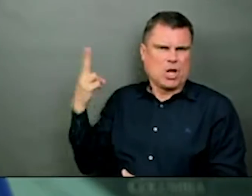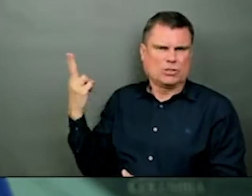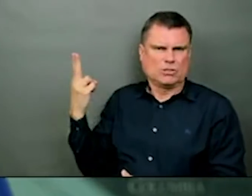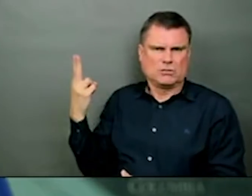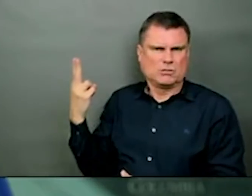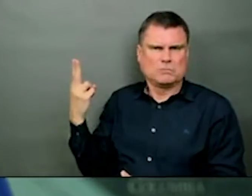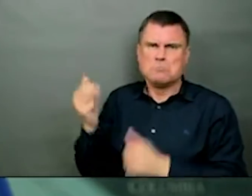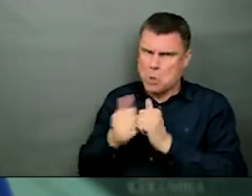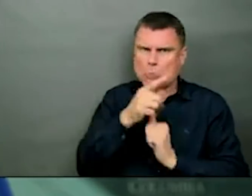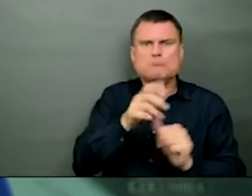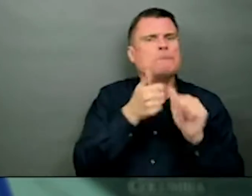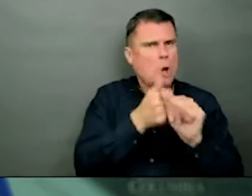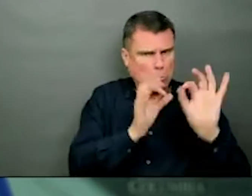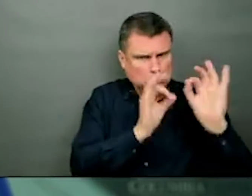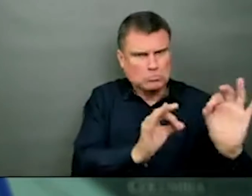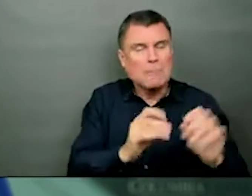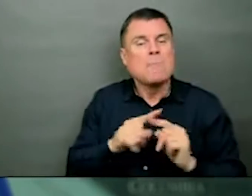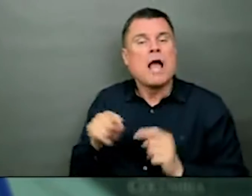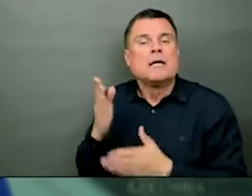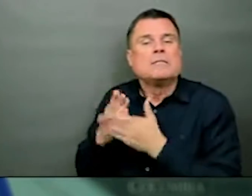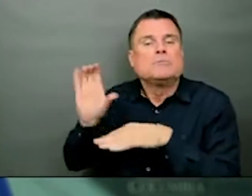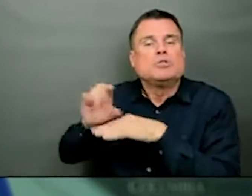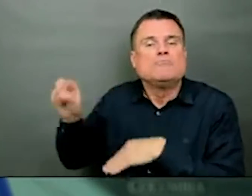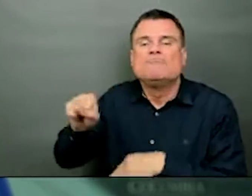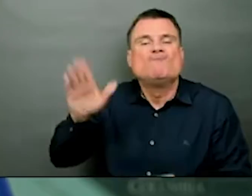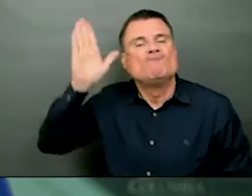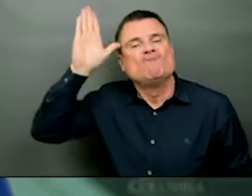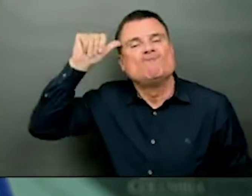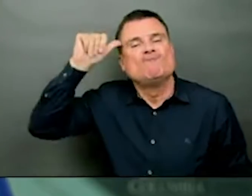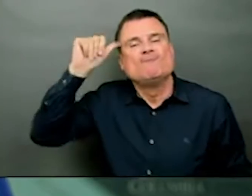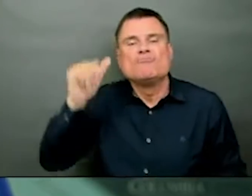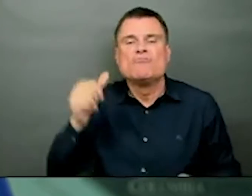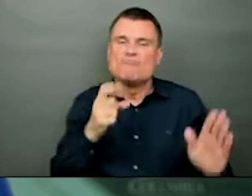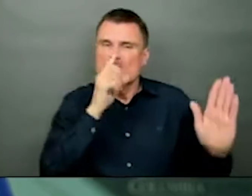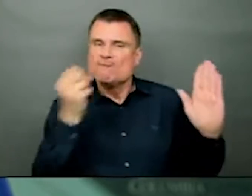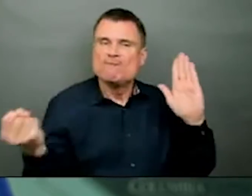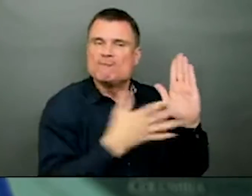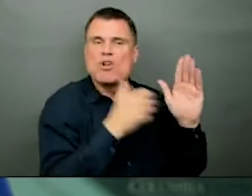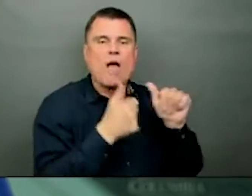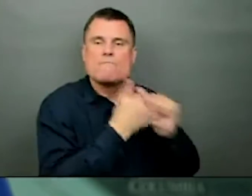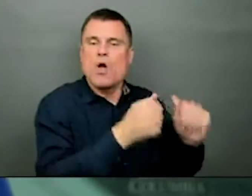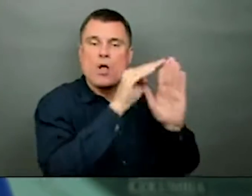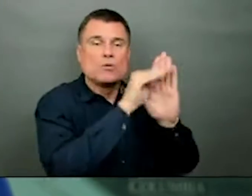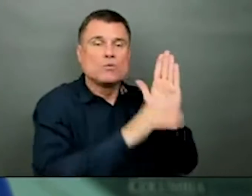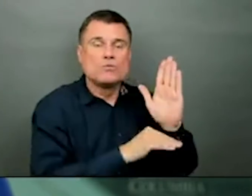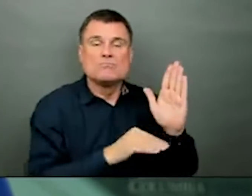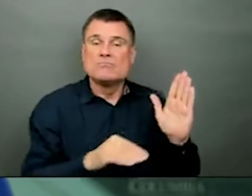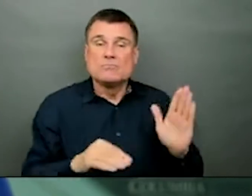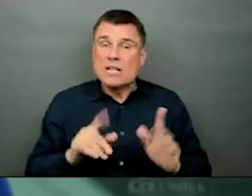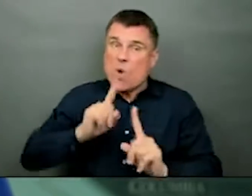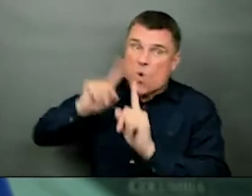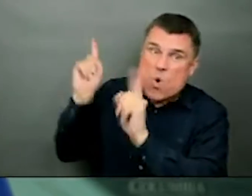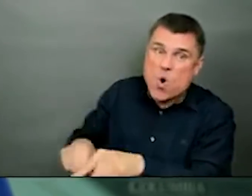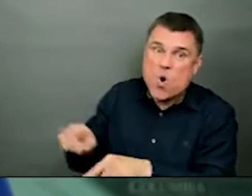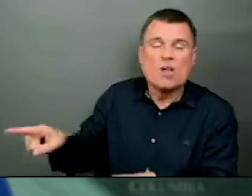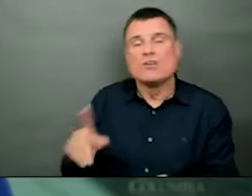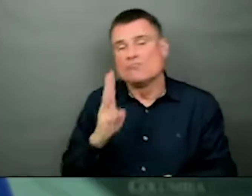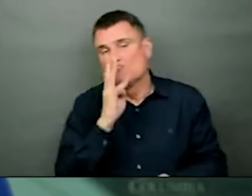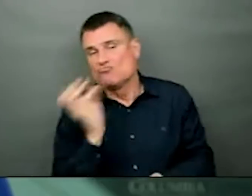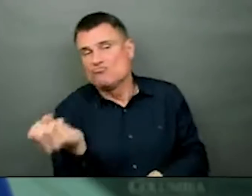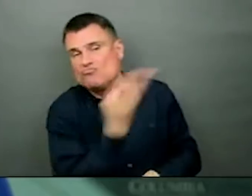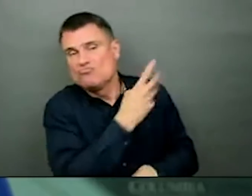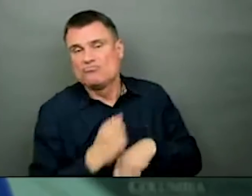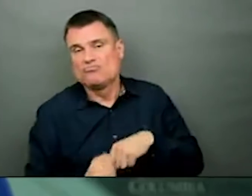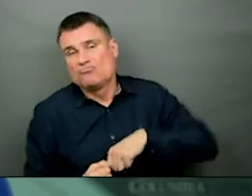but I'm not going to comment on that part, which is the responsibility of the agencies that enforce things, except to say that I